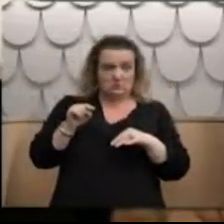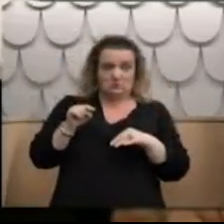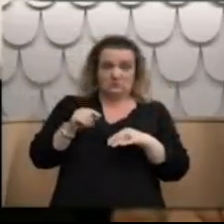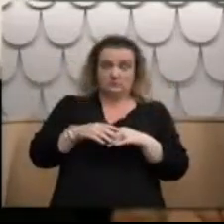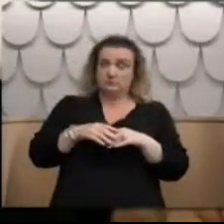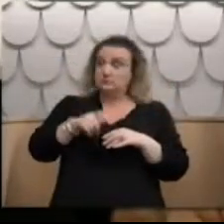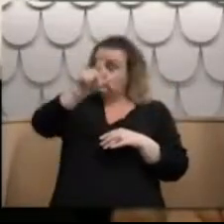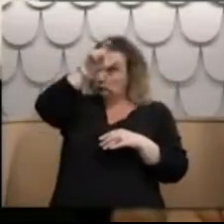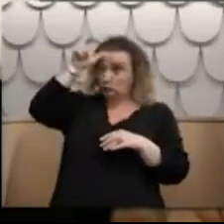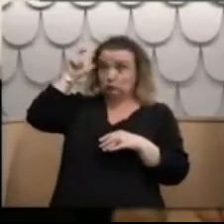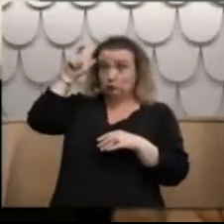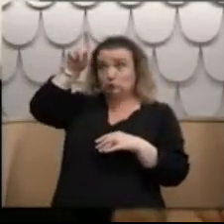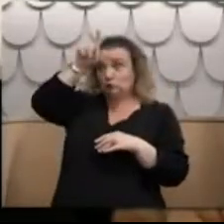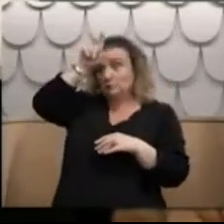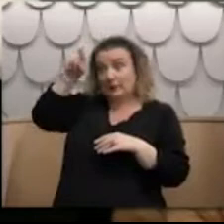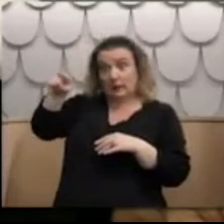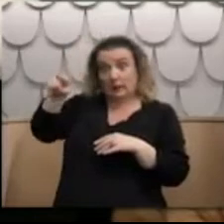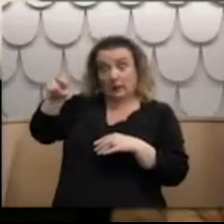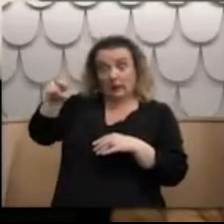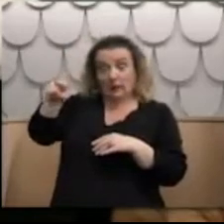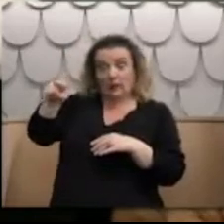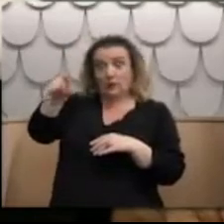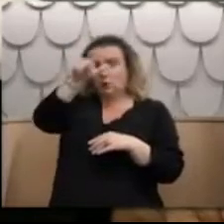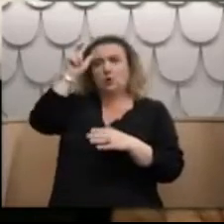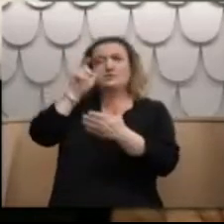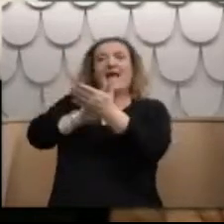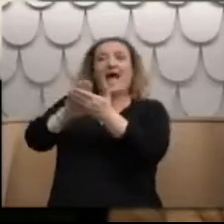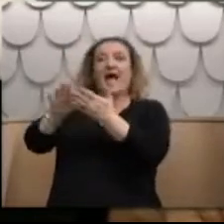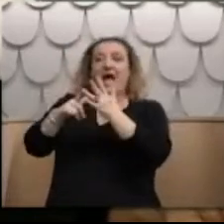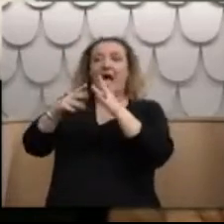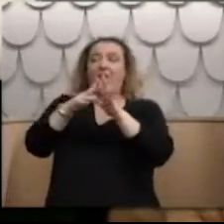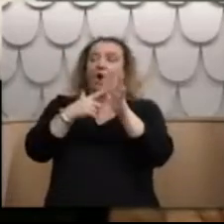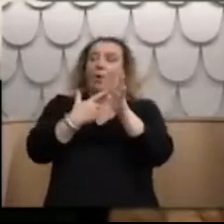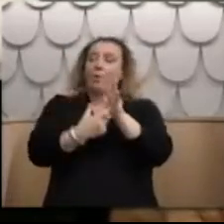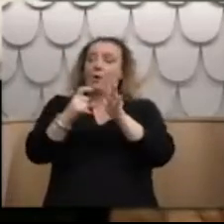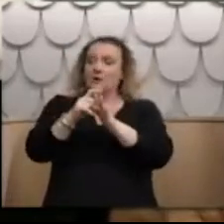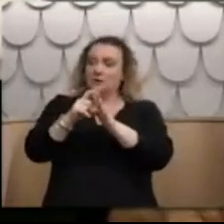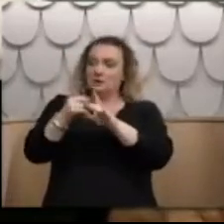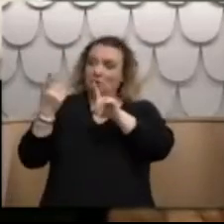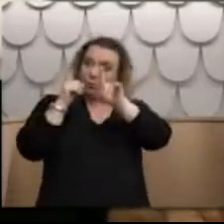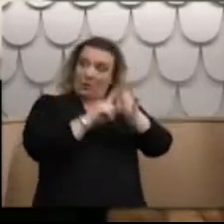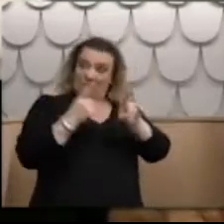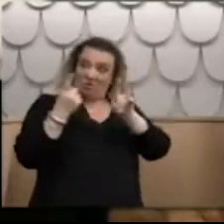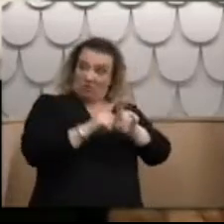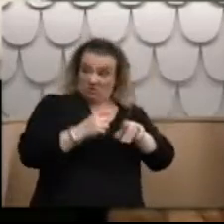what Nurse Howard would do? Yeah, take us for walks